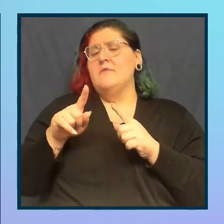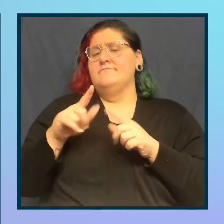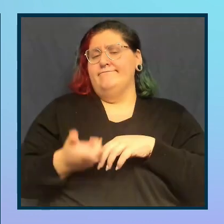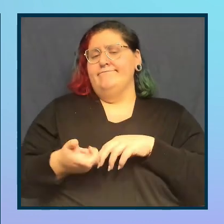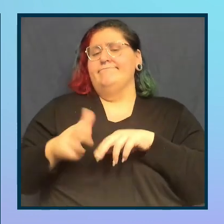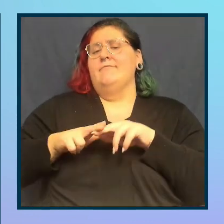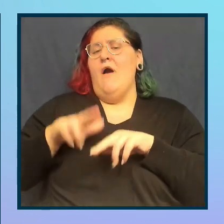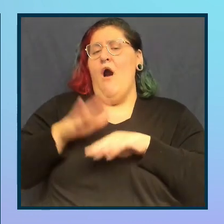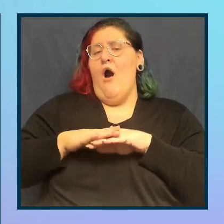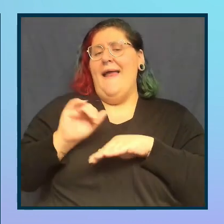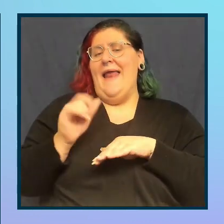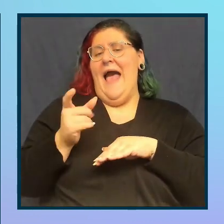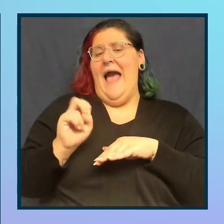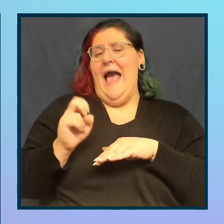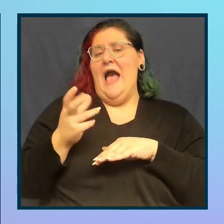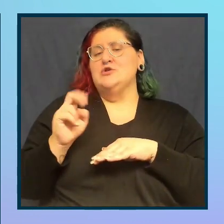Got it. Thank you, Jason.